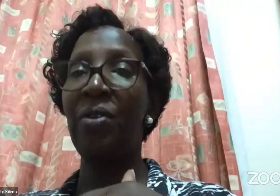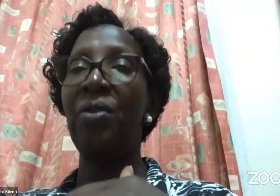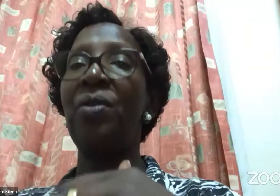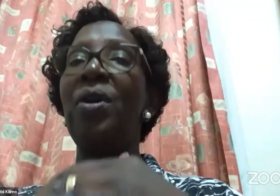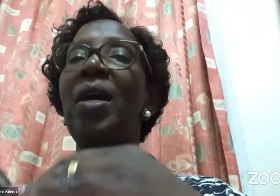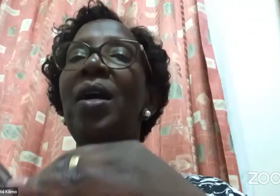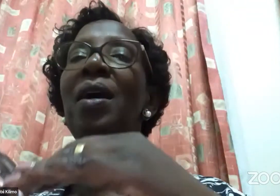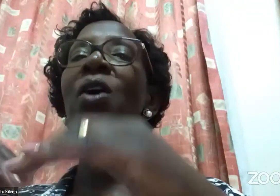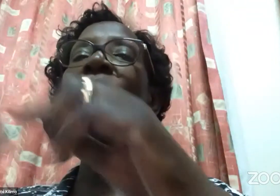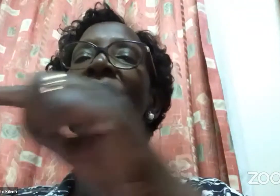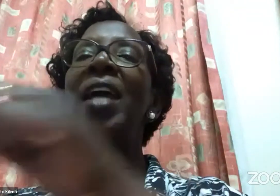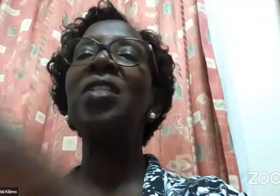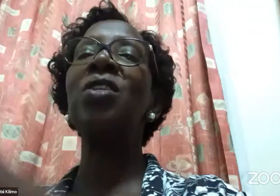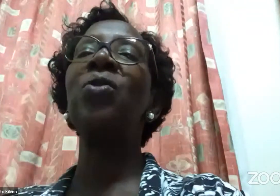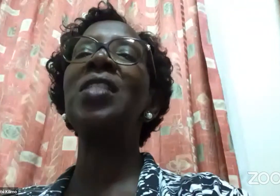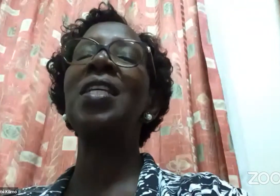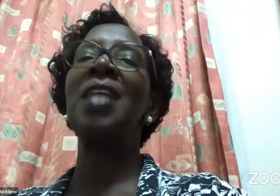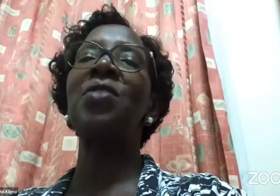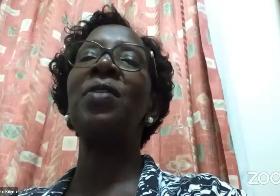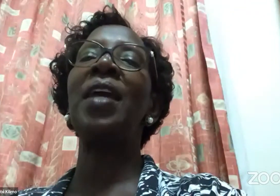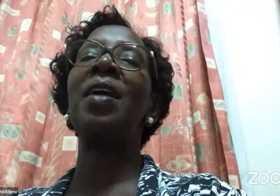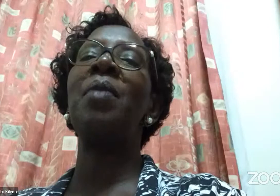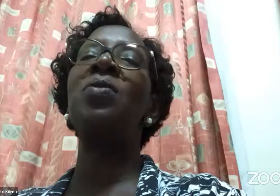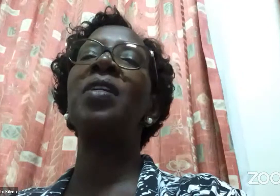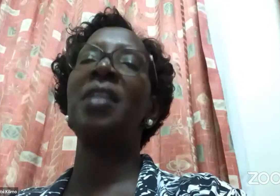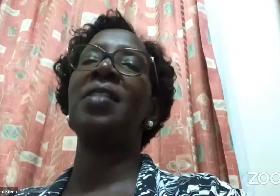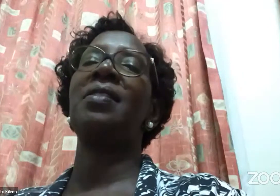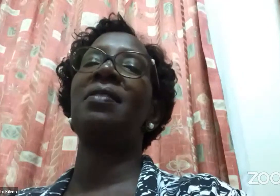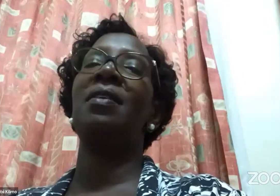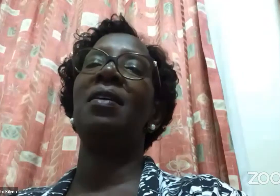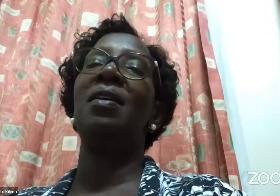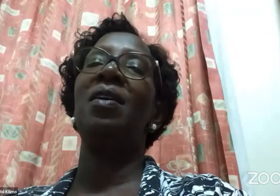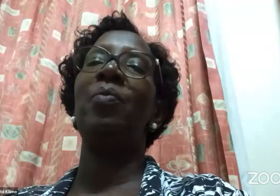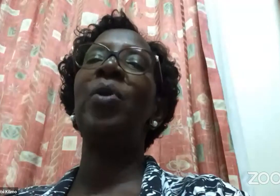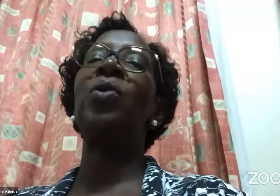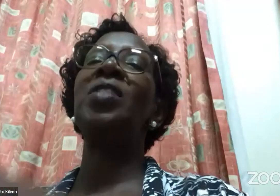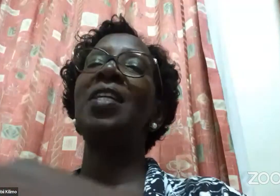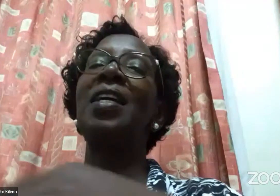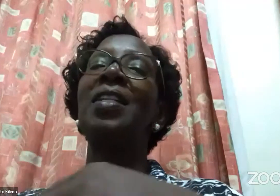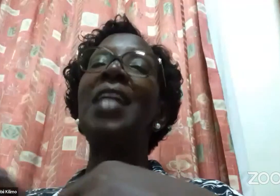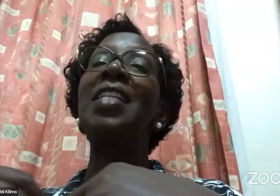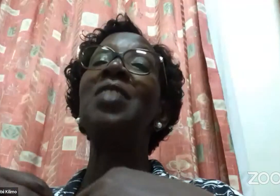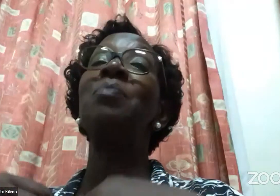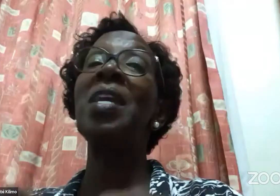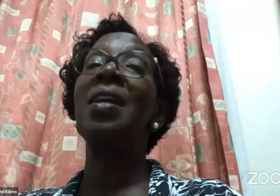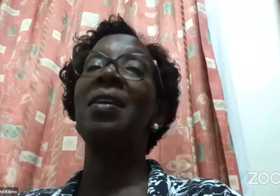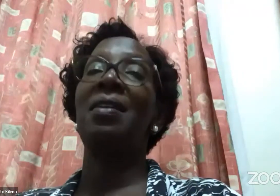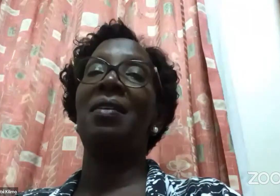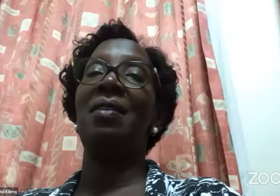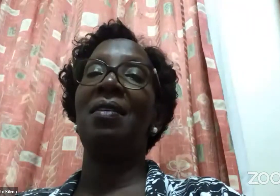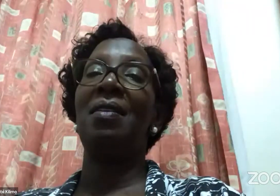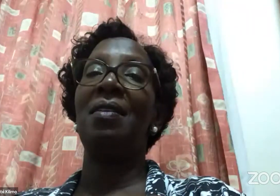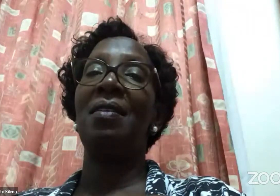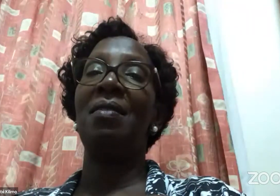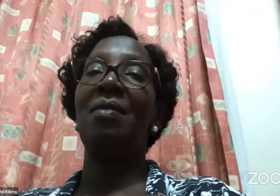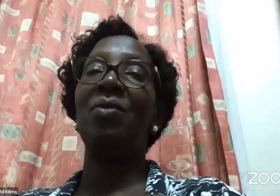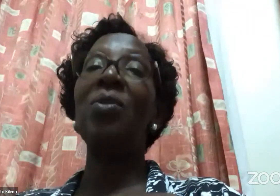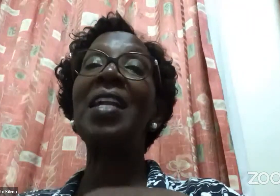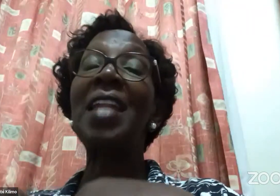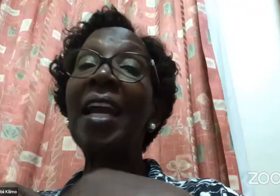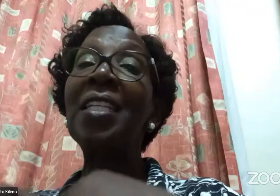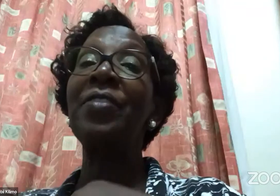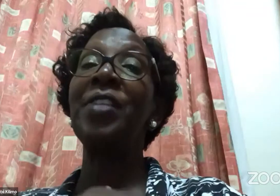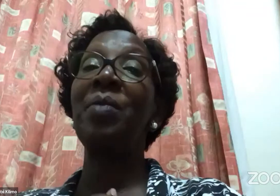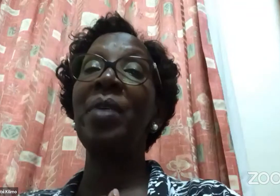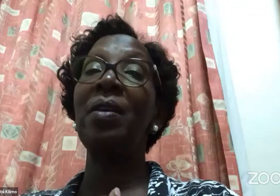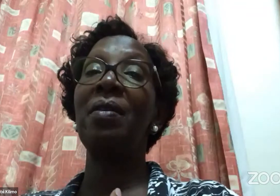yourself. Correct those things I don't like about Grace, because that is me. Those